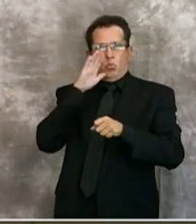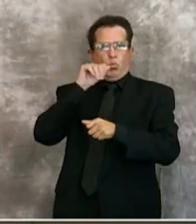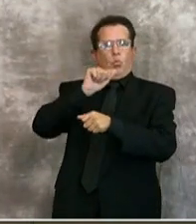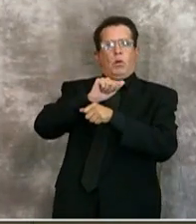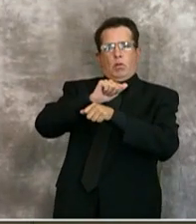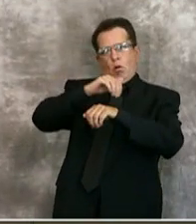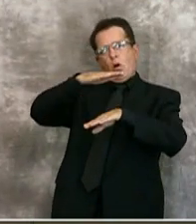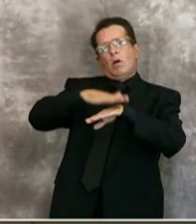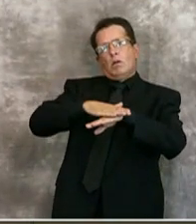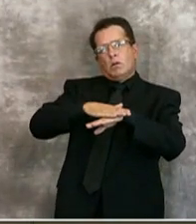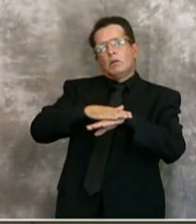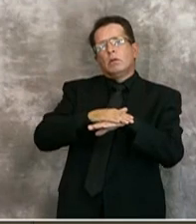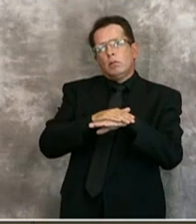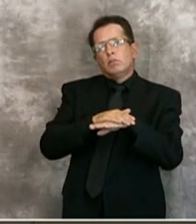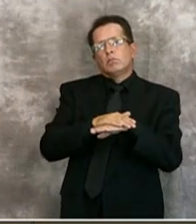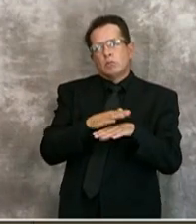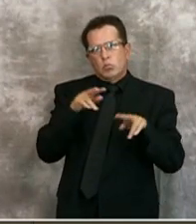on